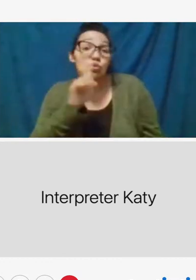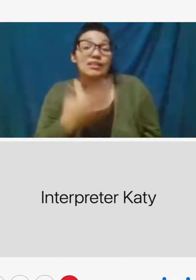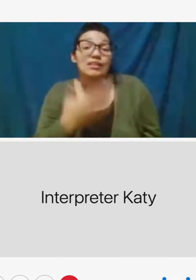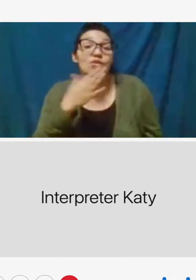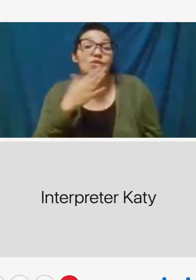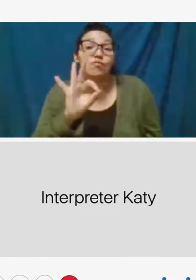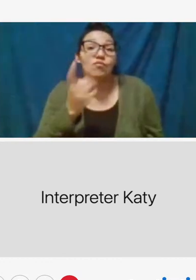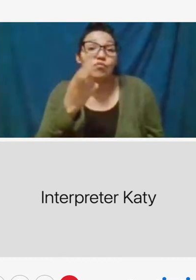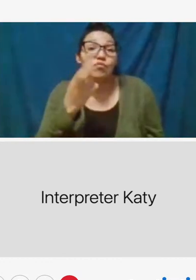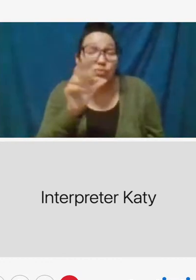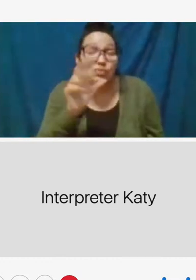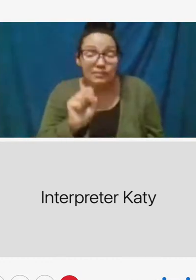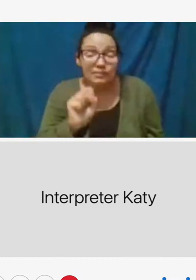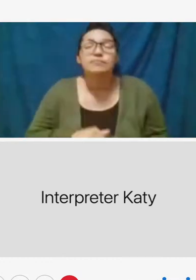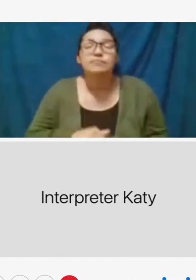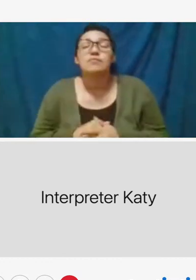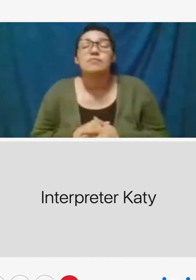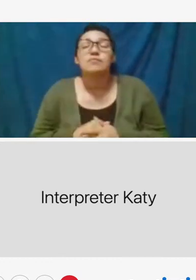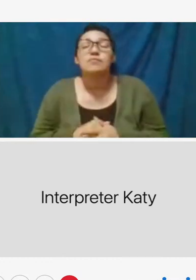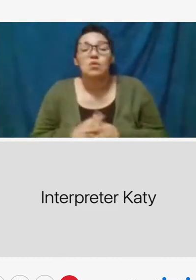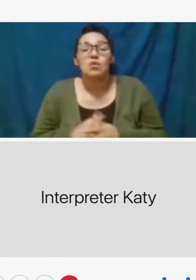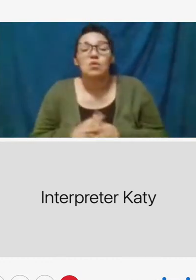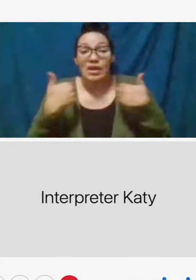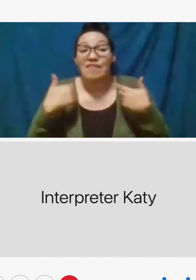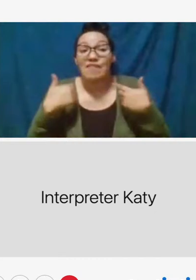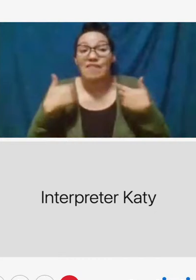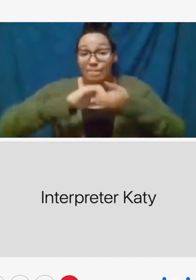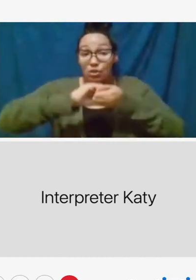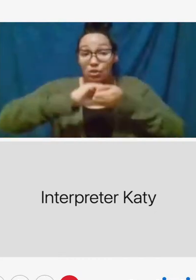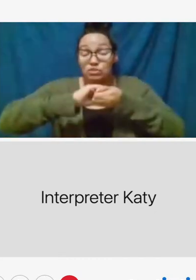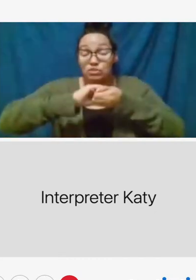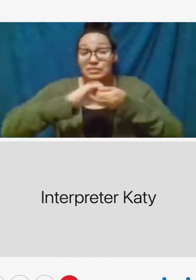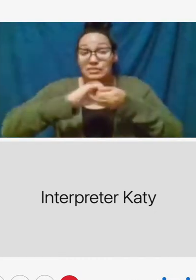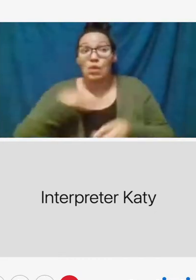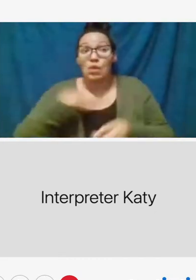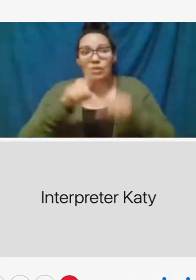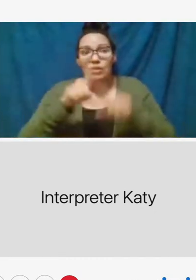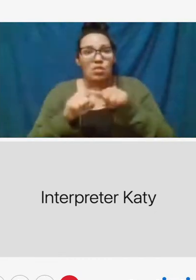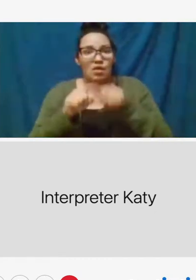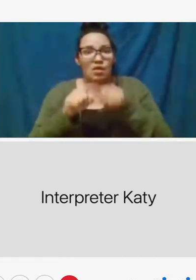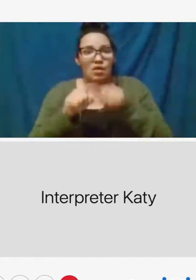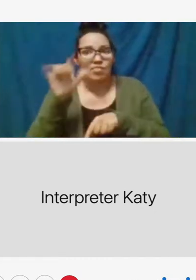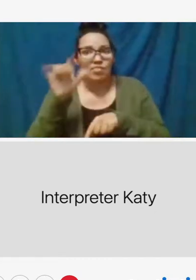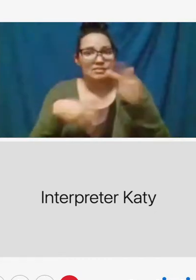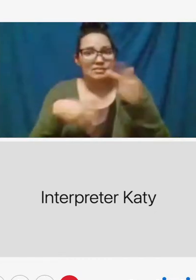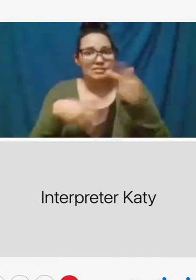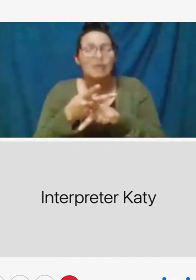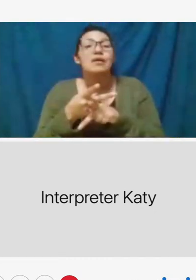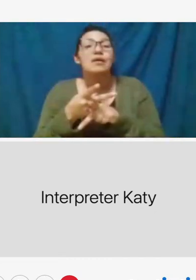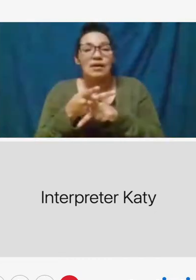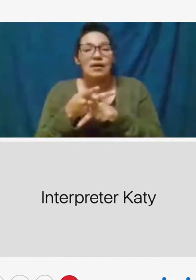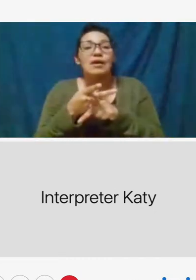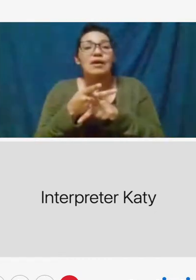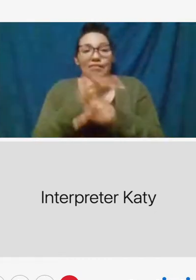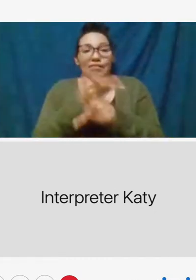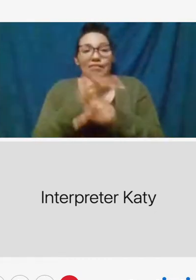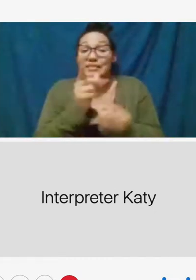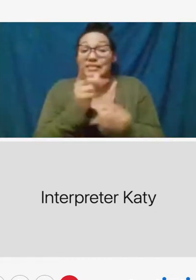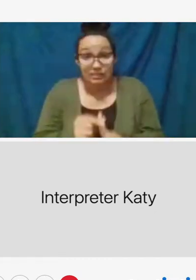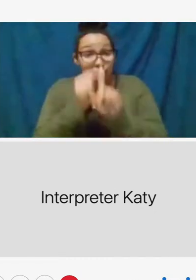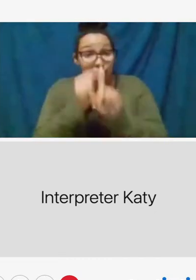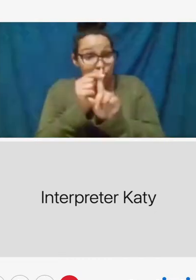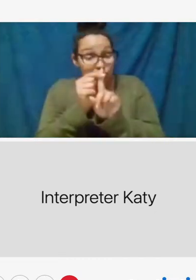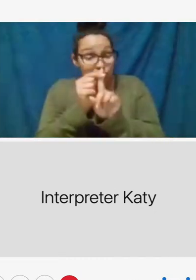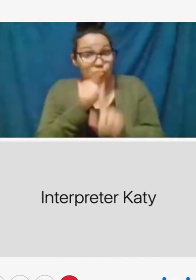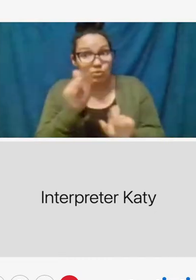doing uh we have our Partnerships that we rely on for this level of care it's a very specialized level of care as we as you can imagine with